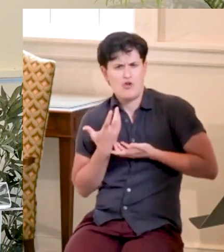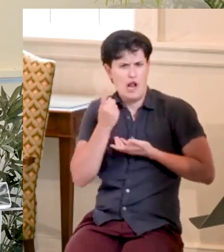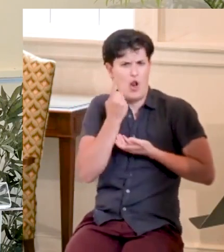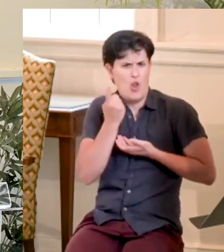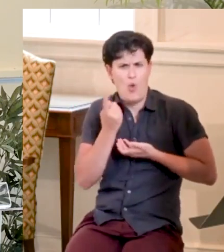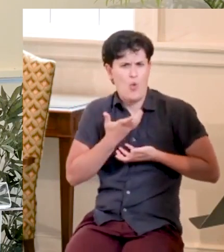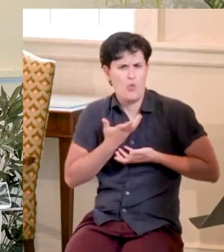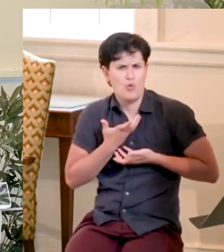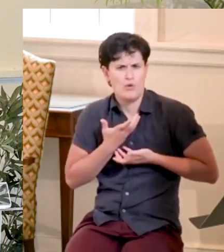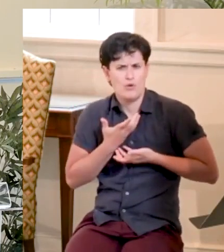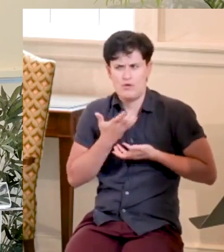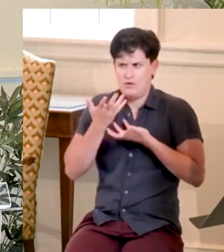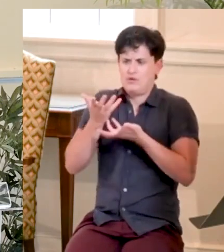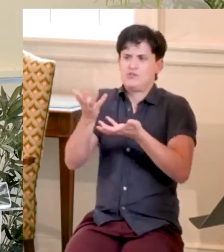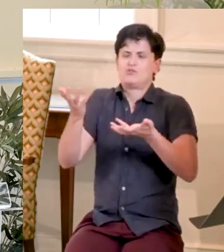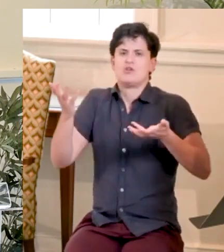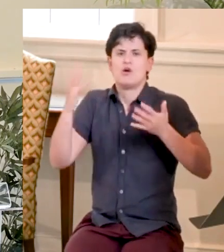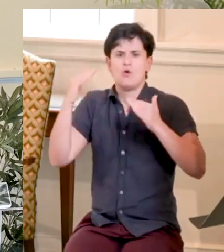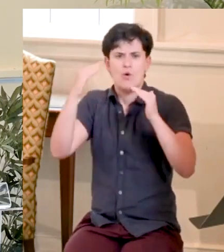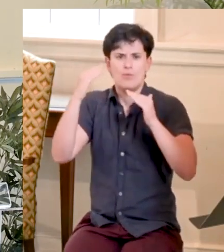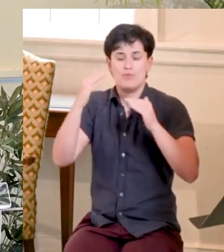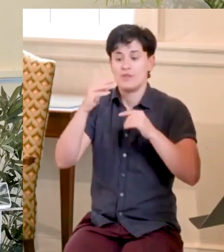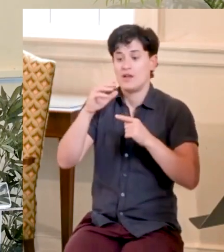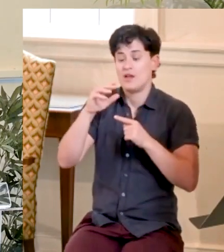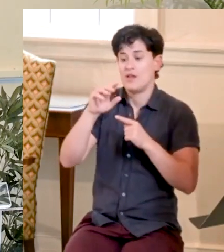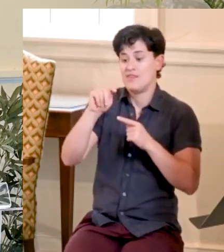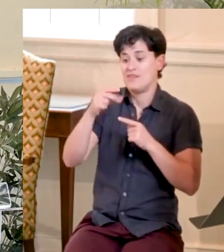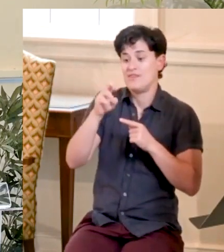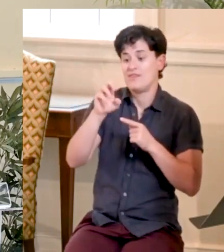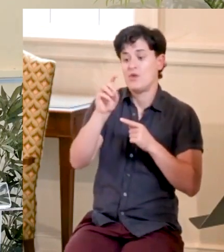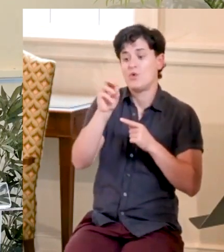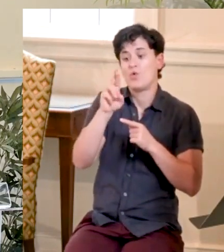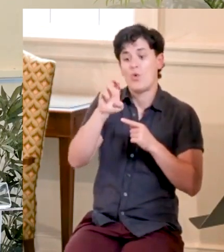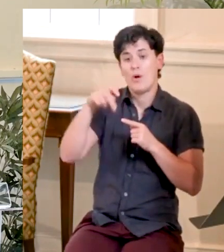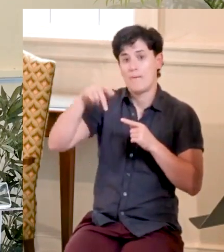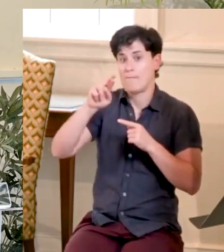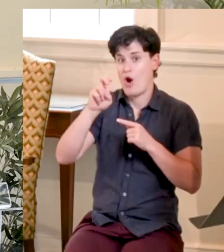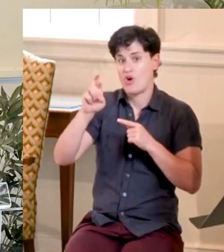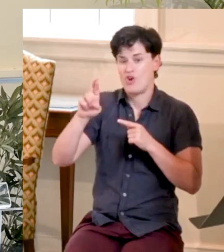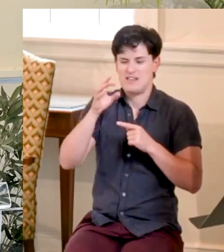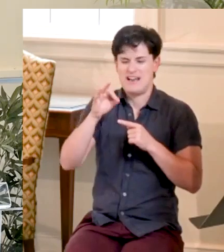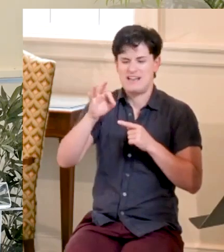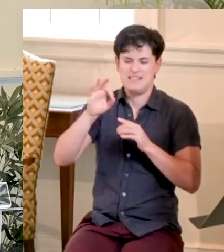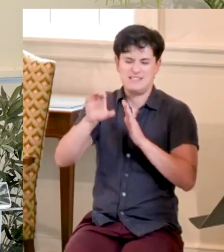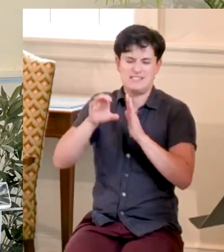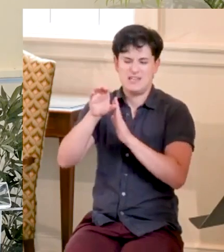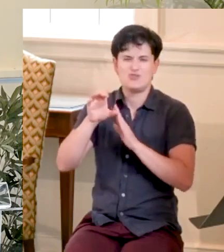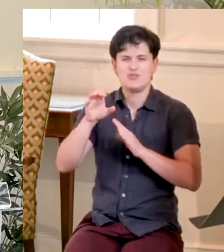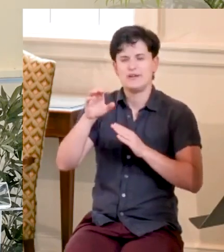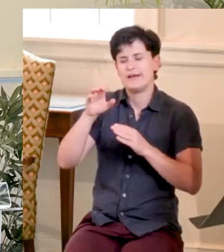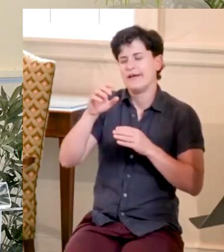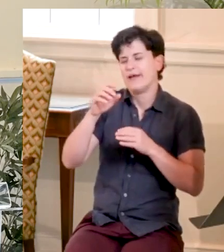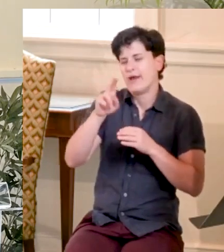Take Theodore Parker, 19th century Unitarian minister and abolitionist. He didn't just